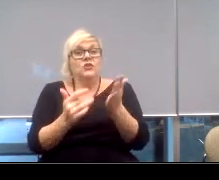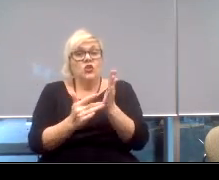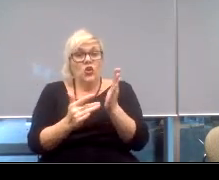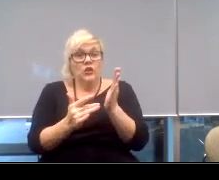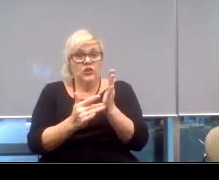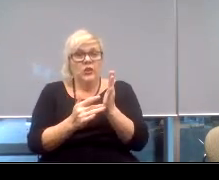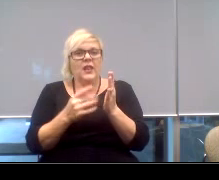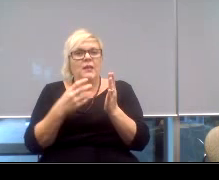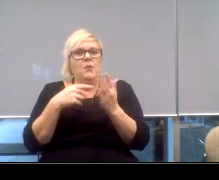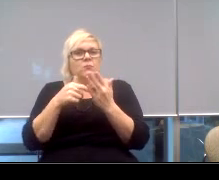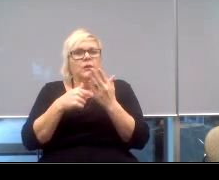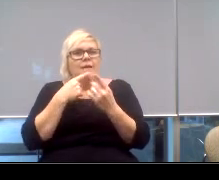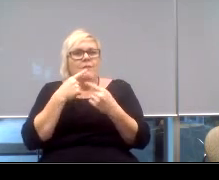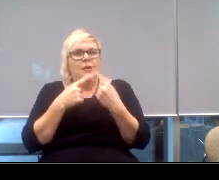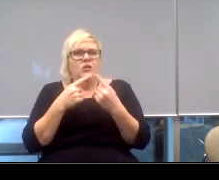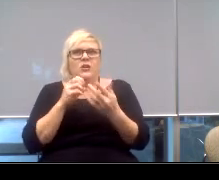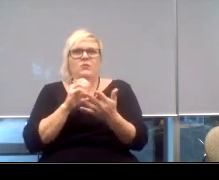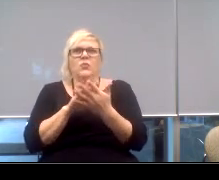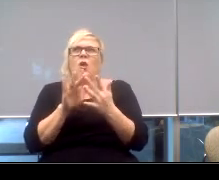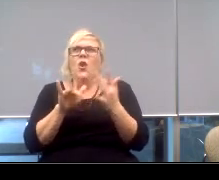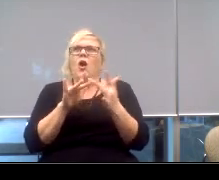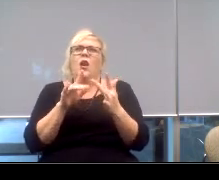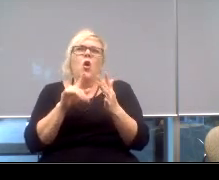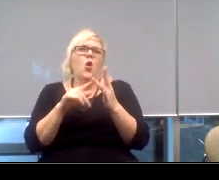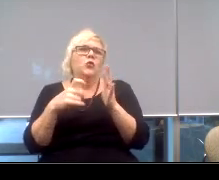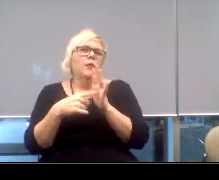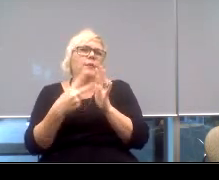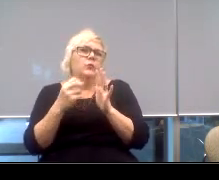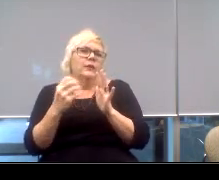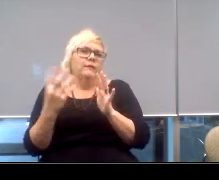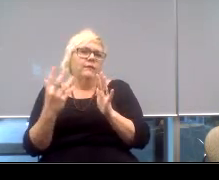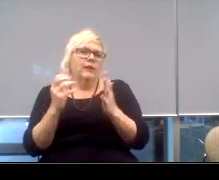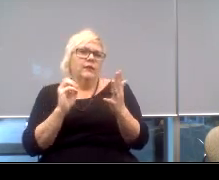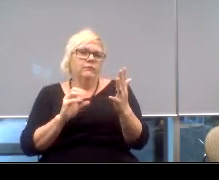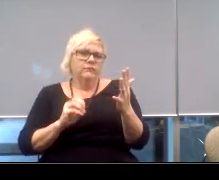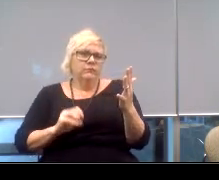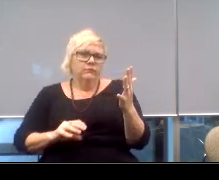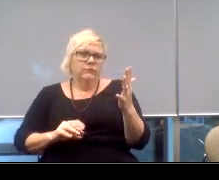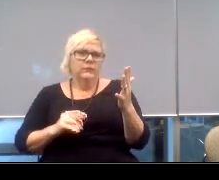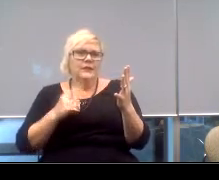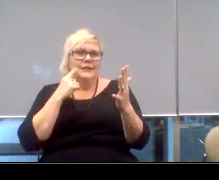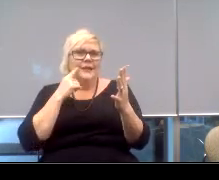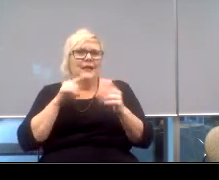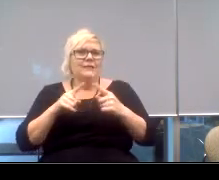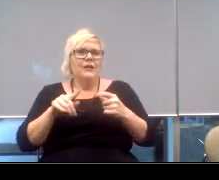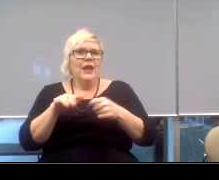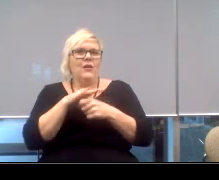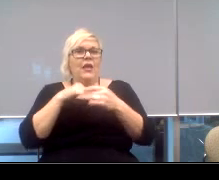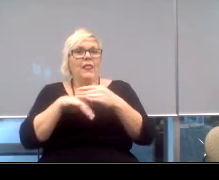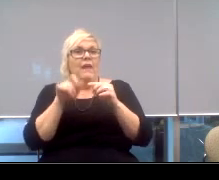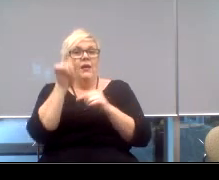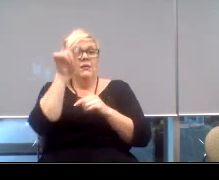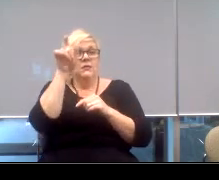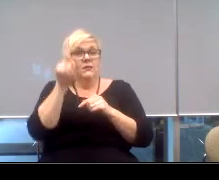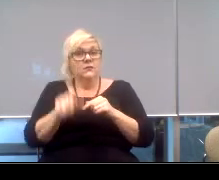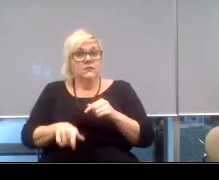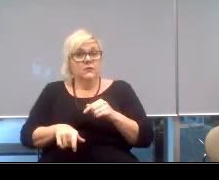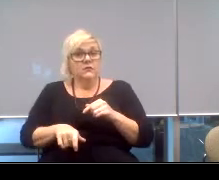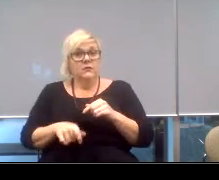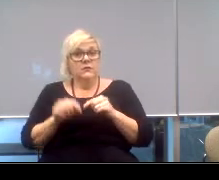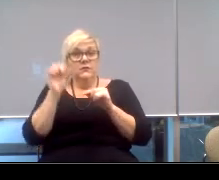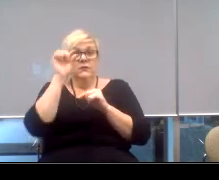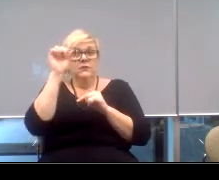find that online, it's been there since October 2015, you can see that several areas in this diagram here are